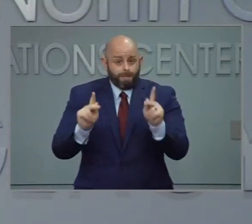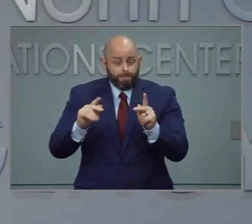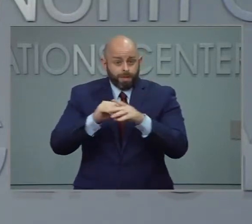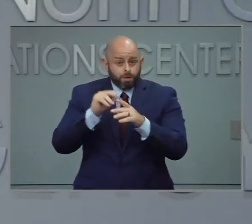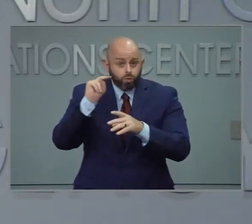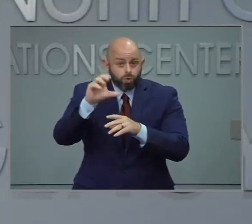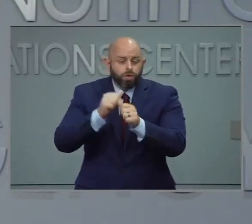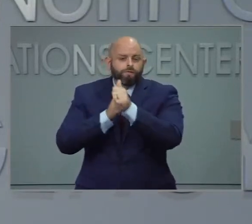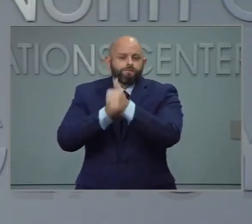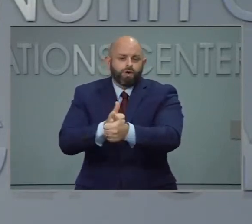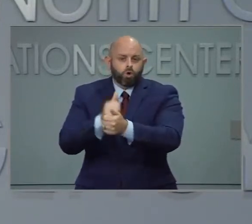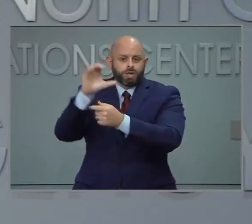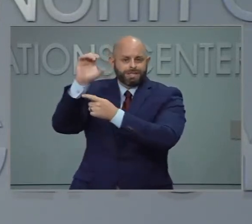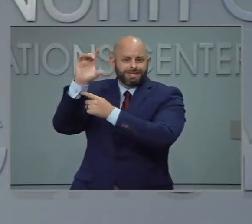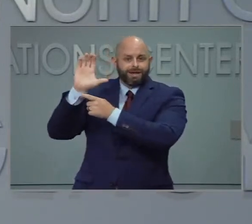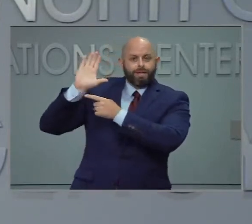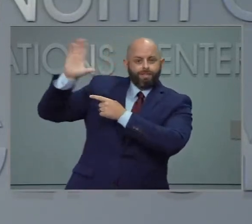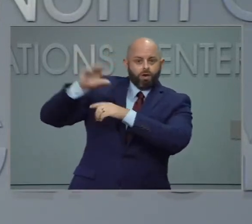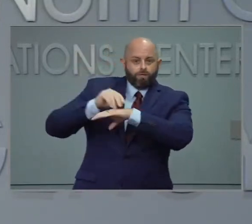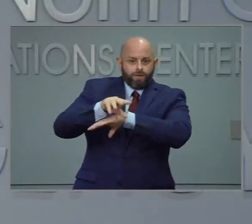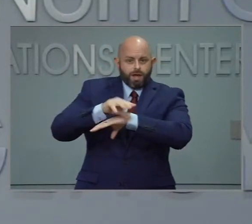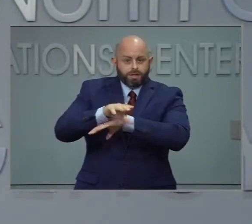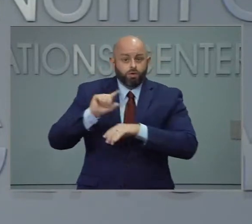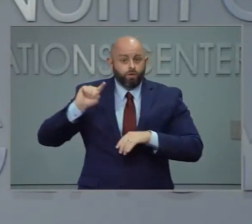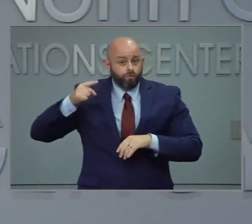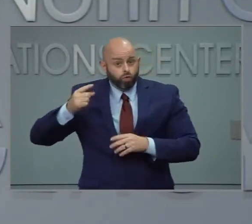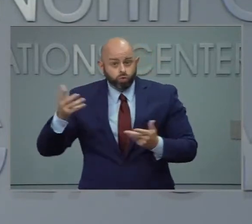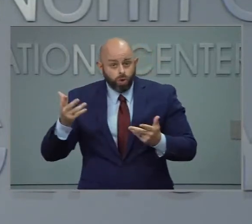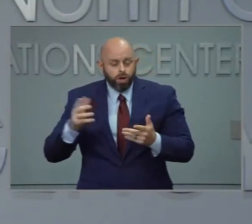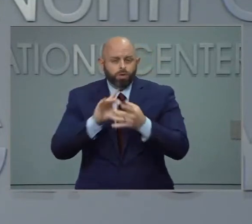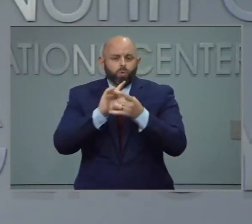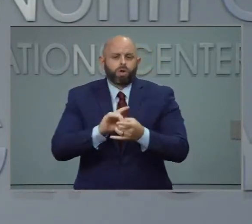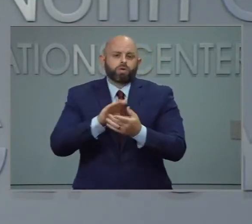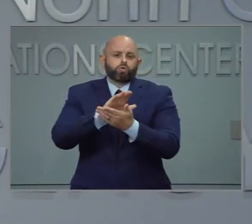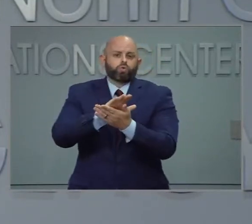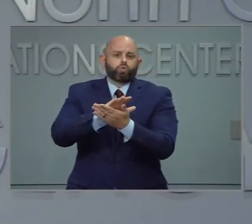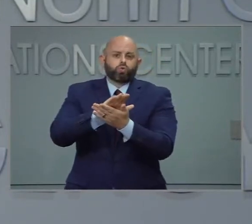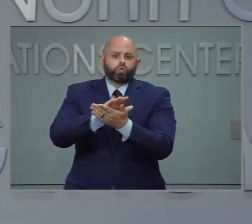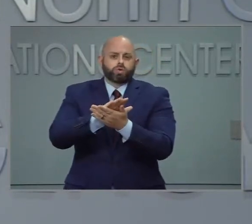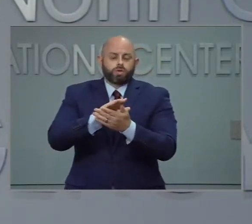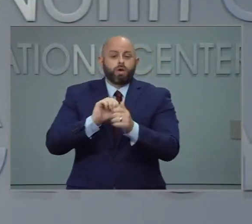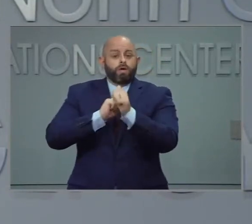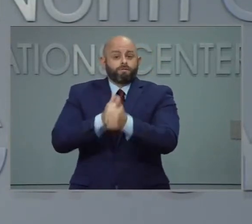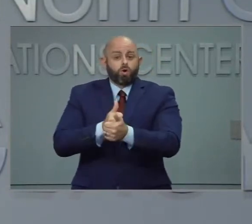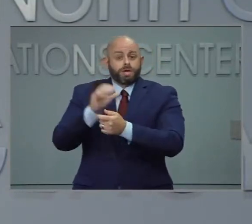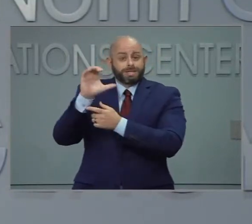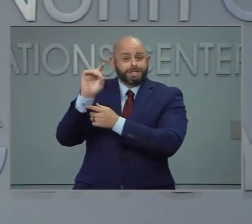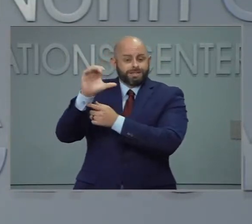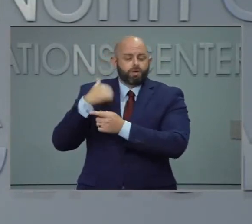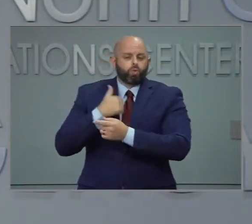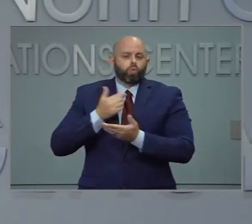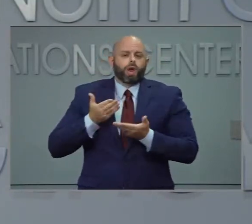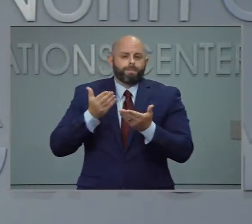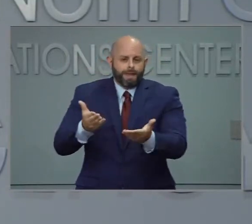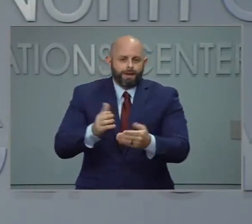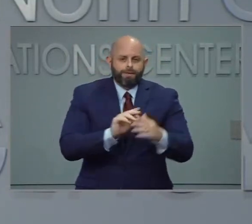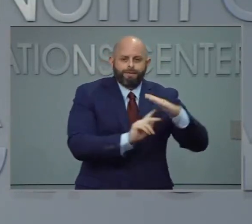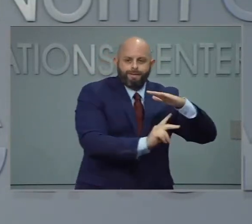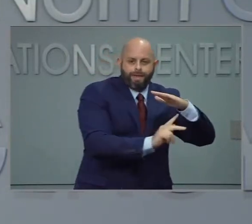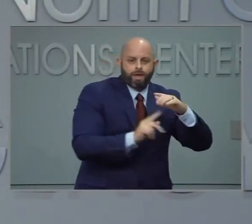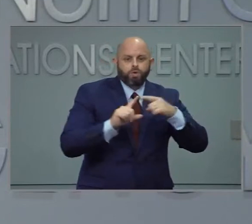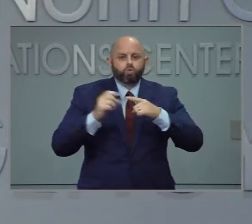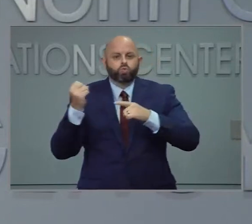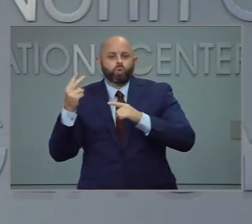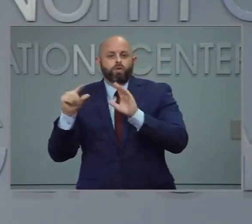health protocols. The first relates to schools. In accordance with the CDC, we recommend that all K through 12